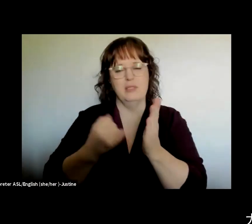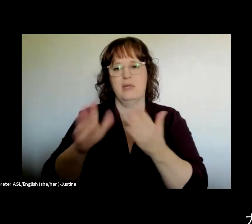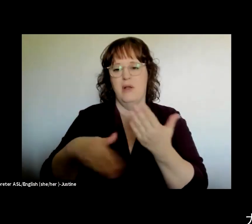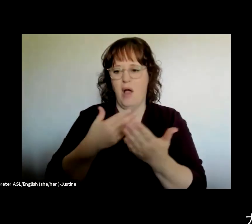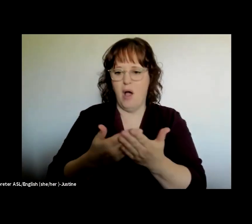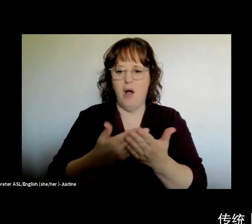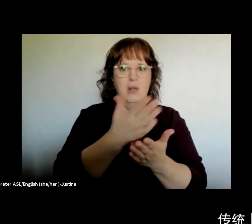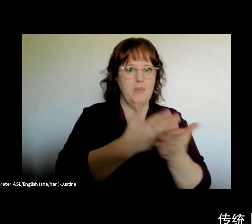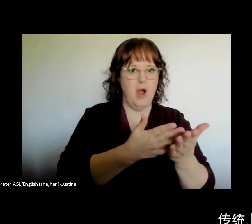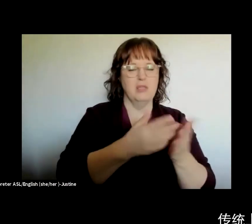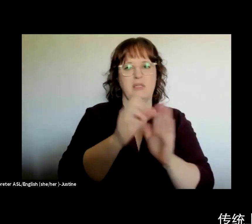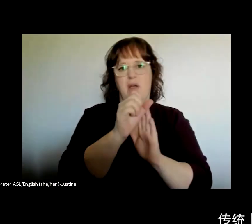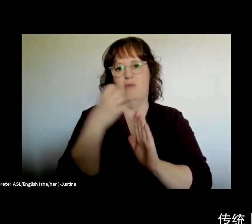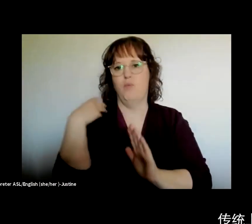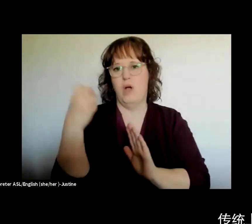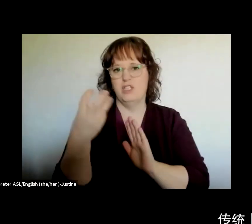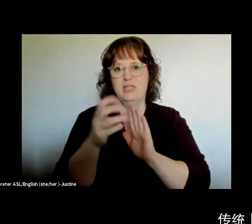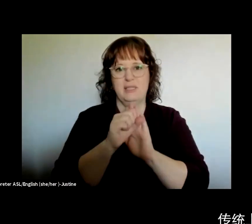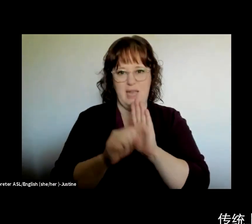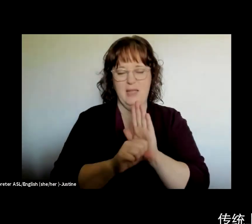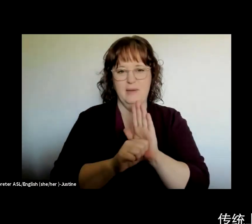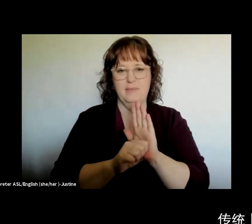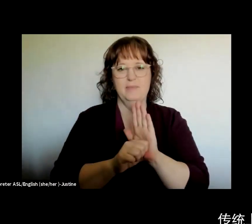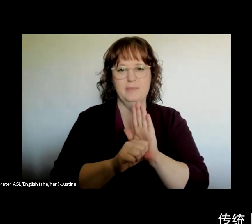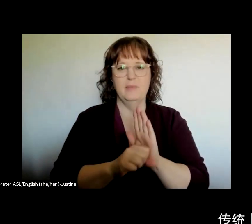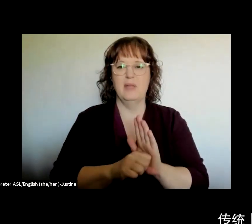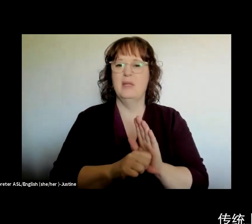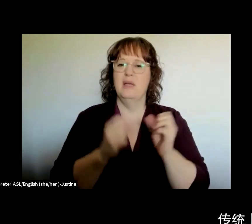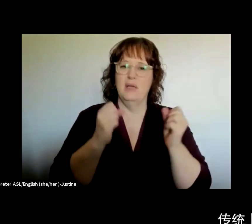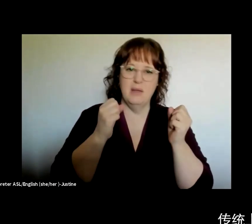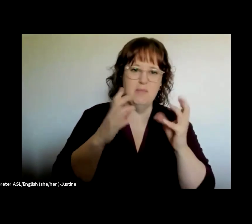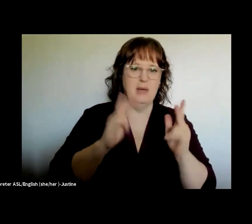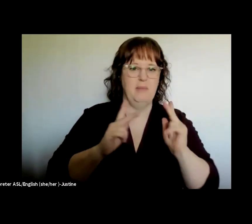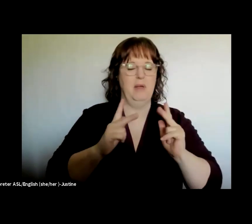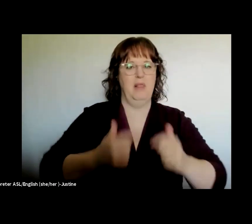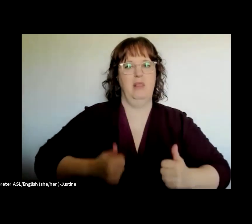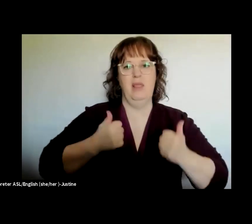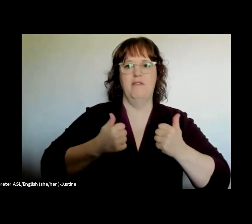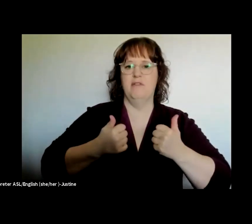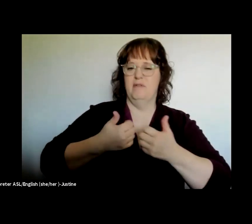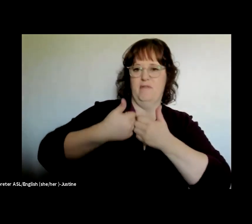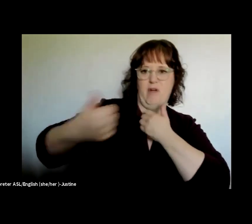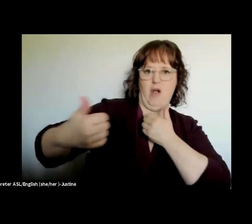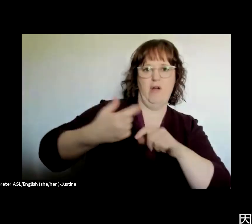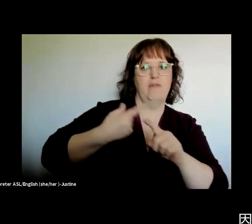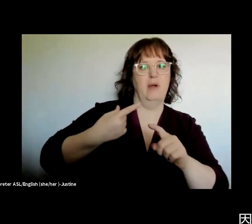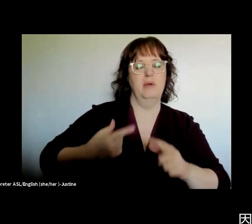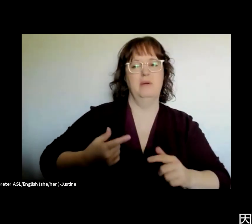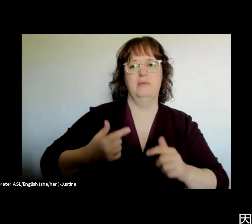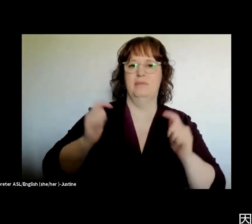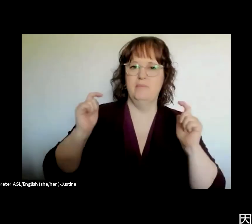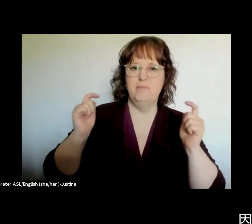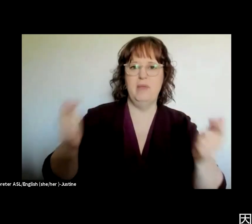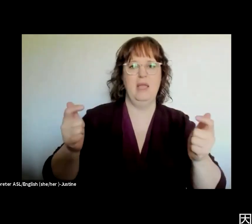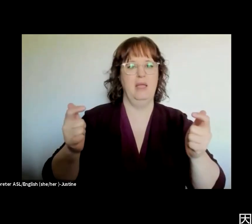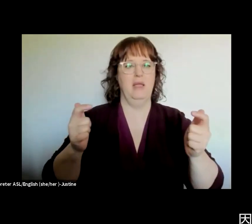especially in communities that have traditionally been the furthest away from large-scale philanthropy. These funds are unrestricted because